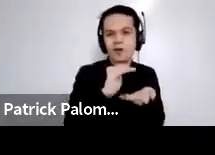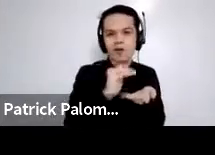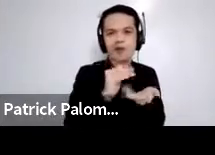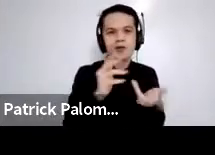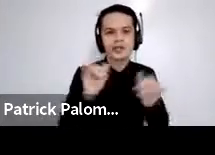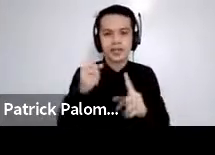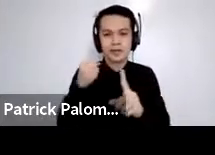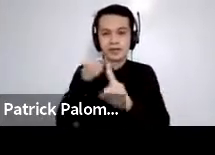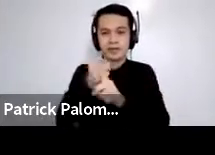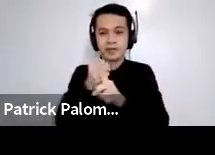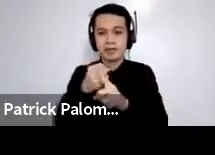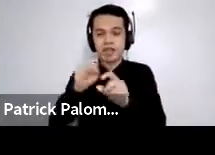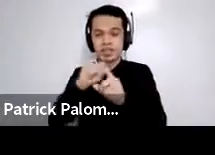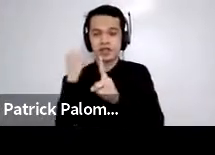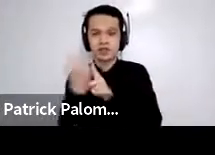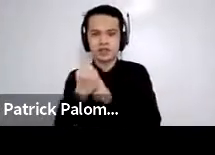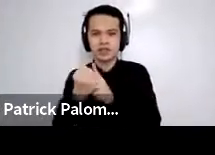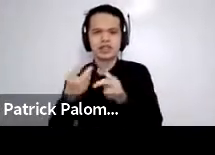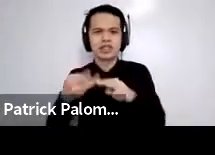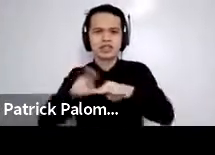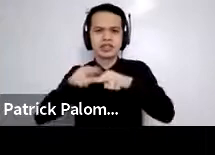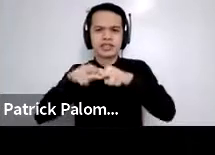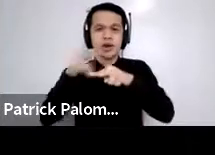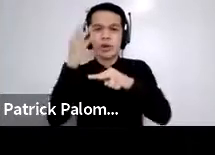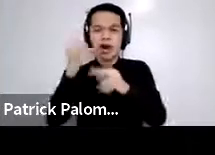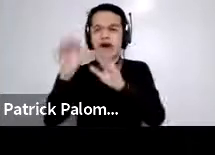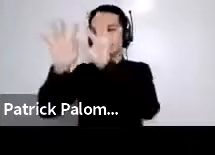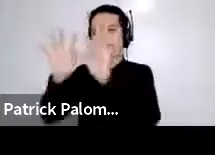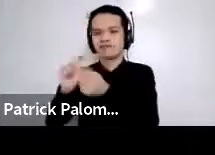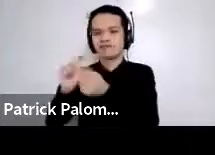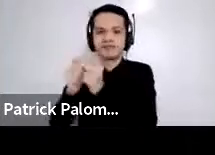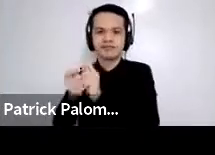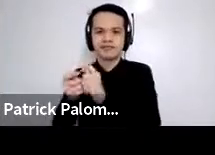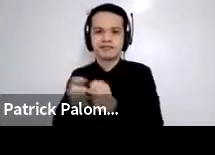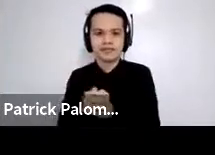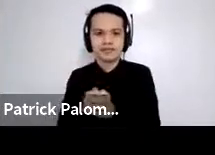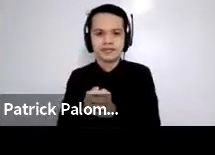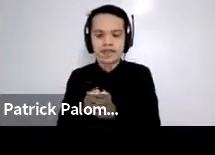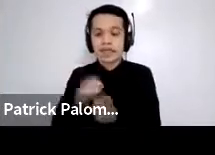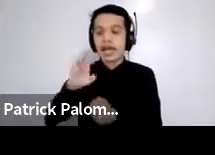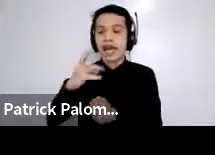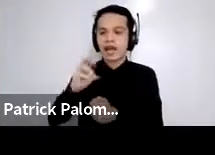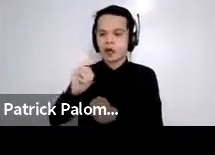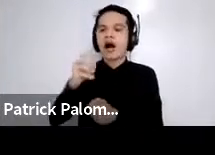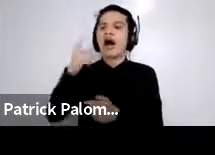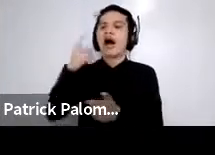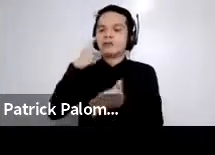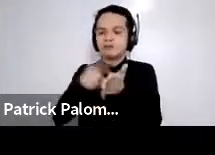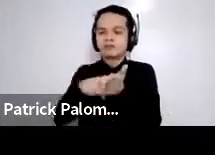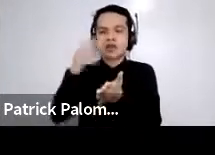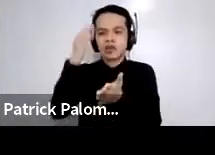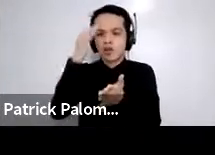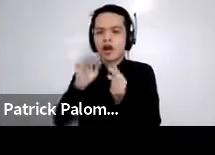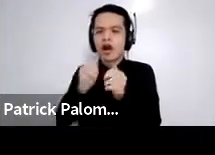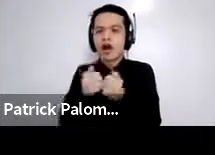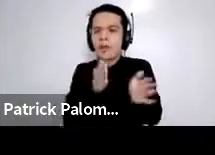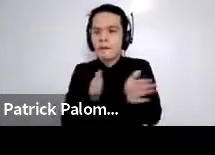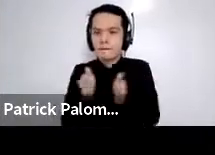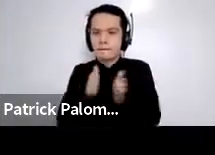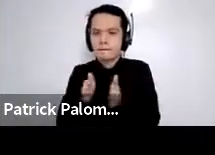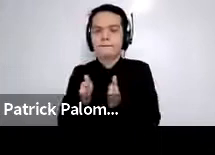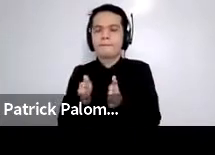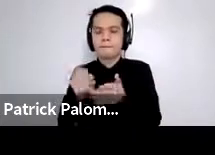increases due to climate change. ECHO recognizes the need to integrate preparedness and prevention and disaster risk